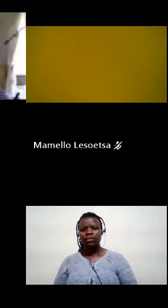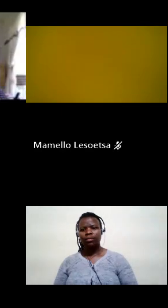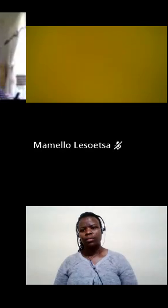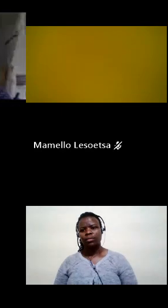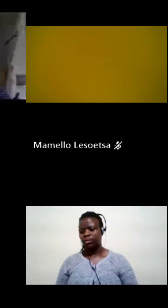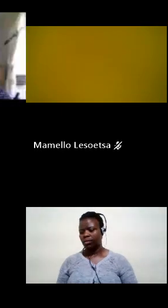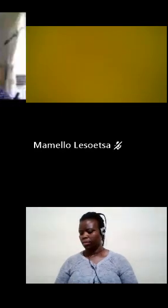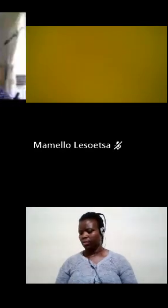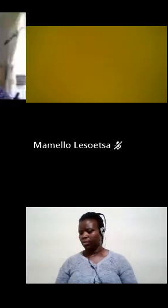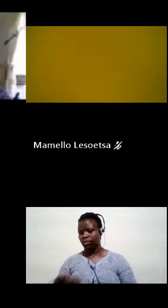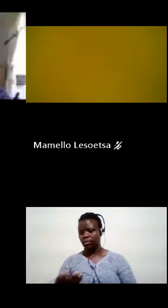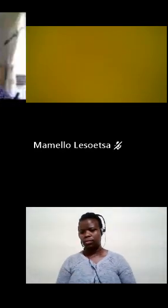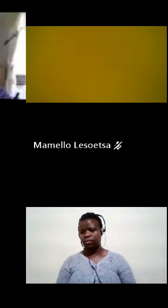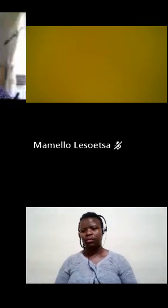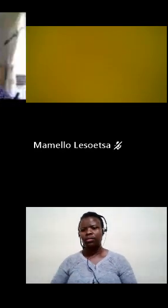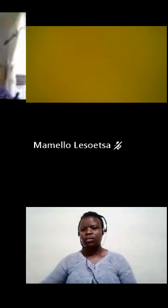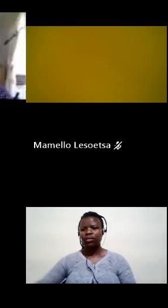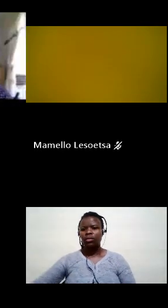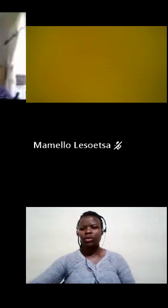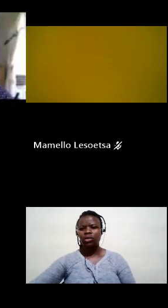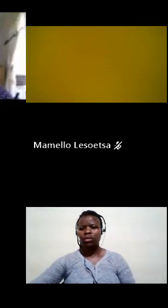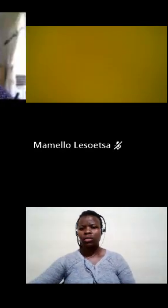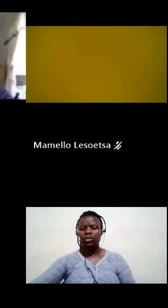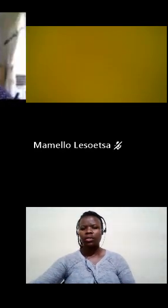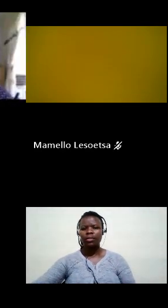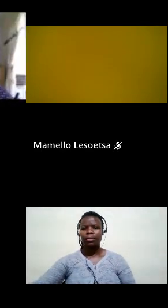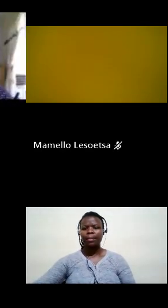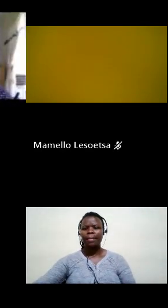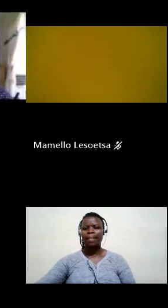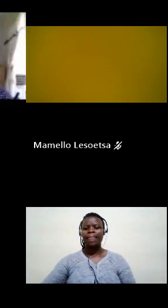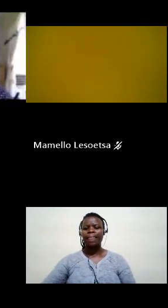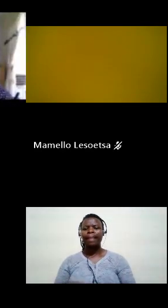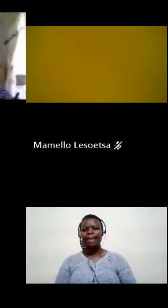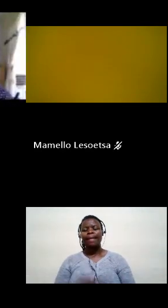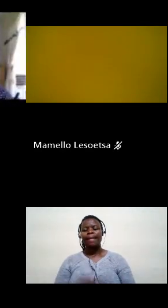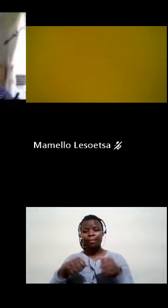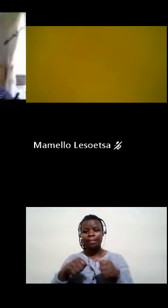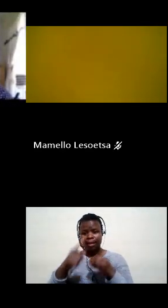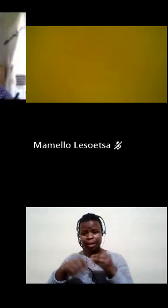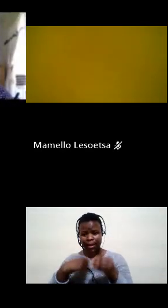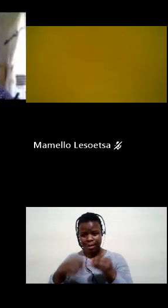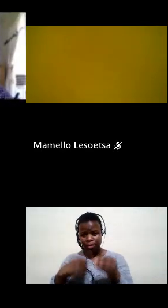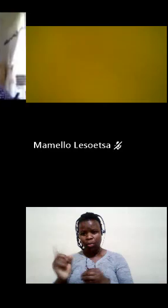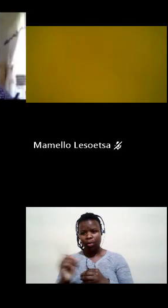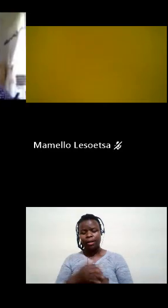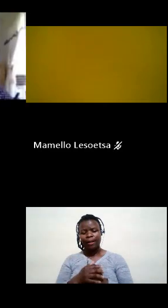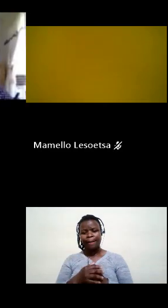You didn't get educated, exactly. It's about education and awareness.